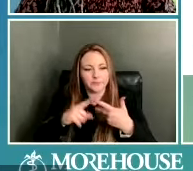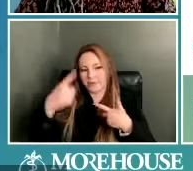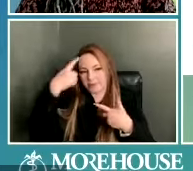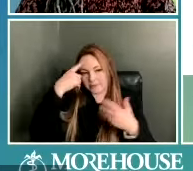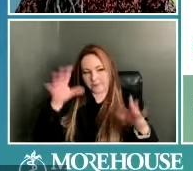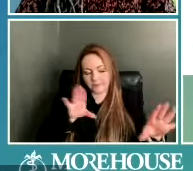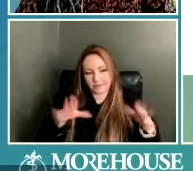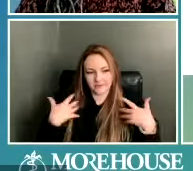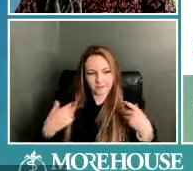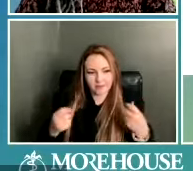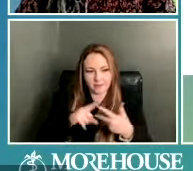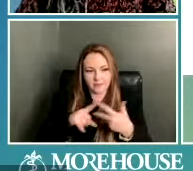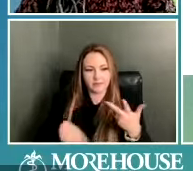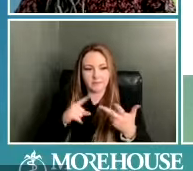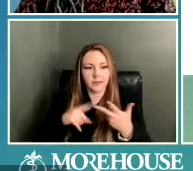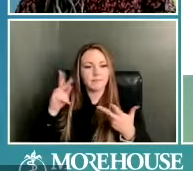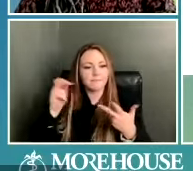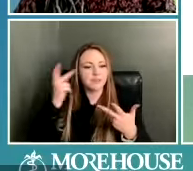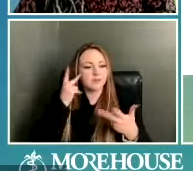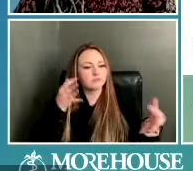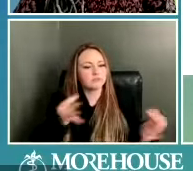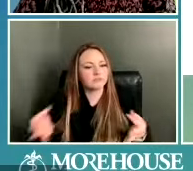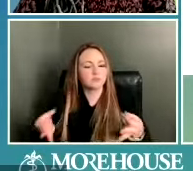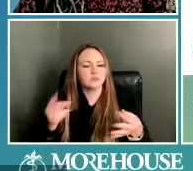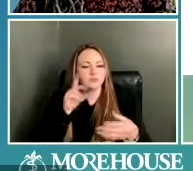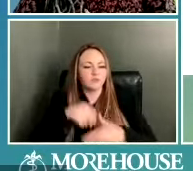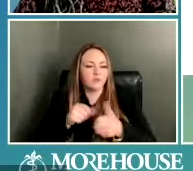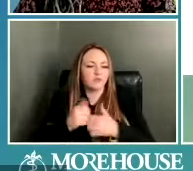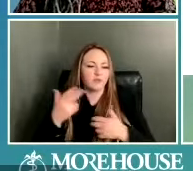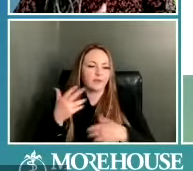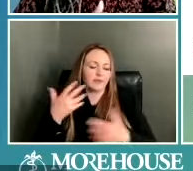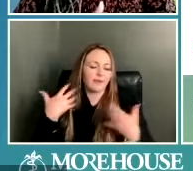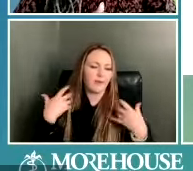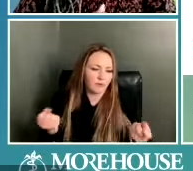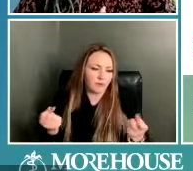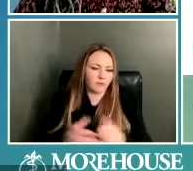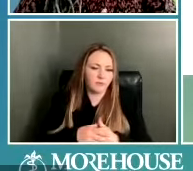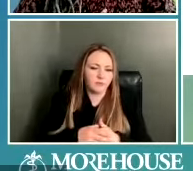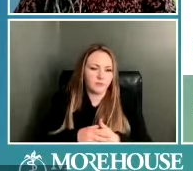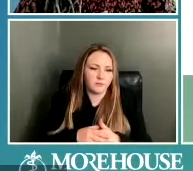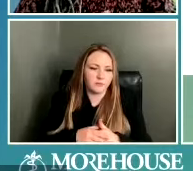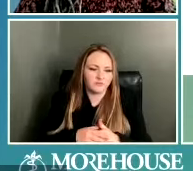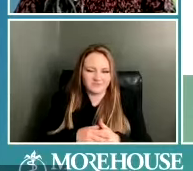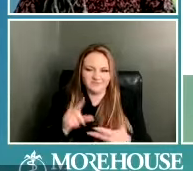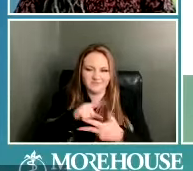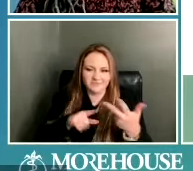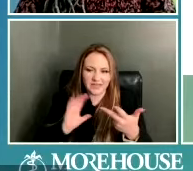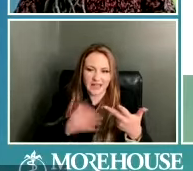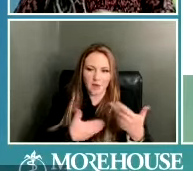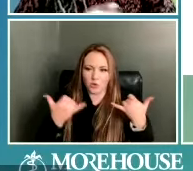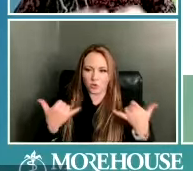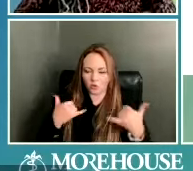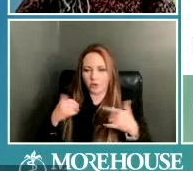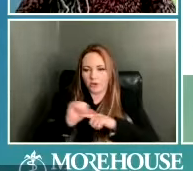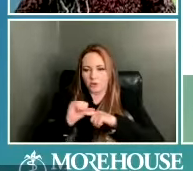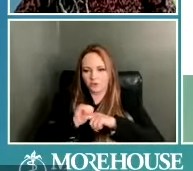and behavioral health, and the political determinants of health, the framework from which our training programs, current training